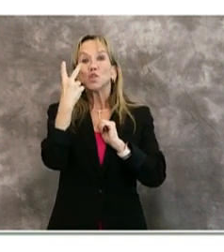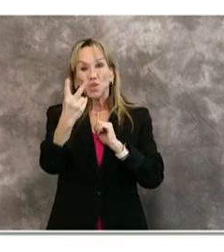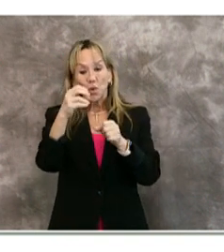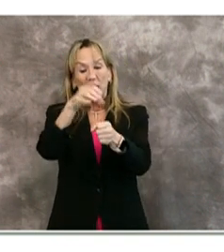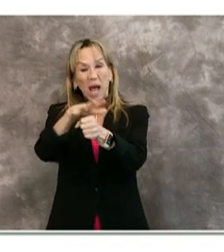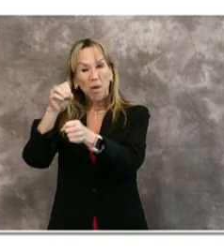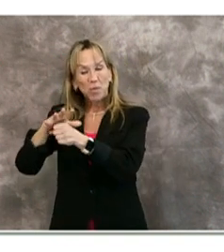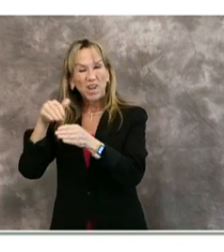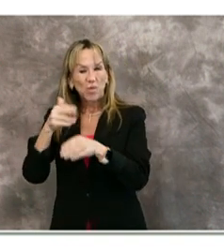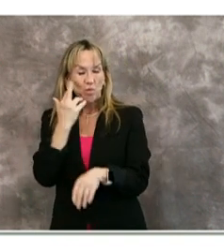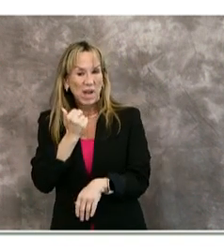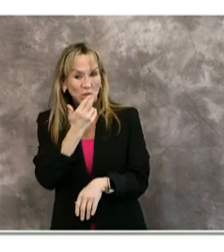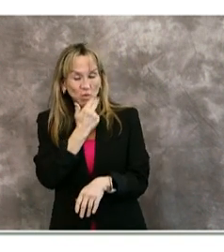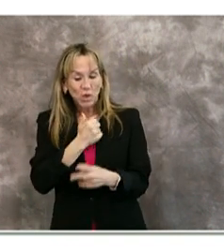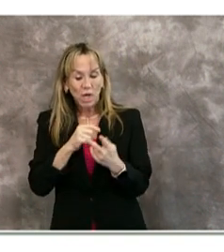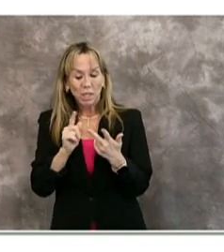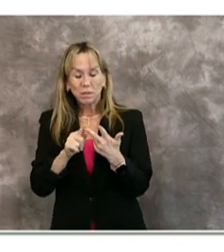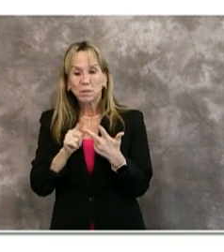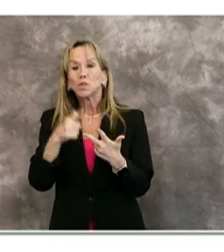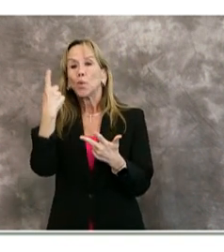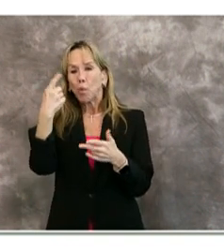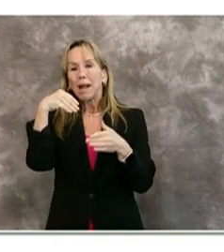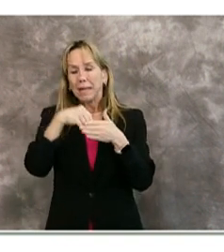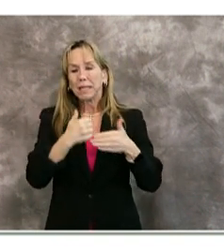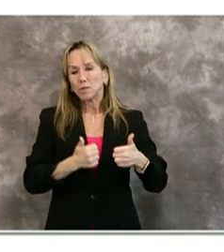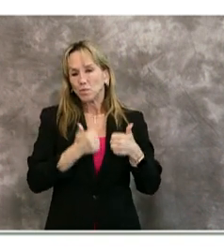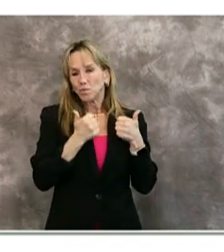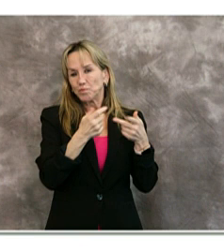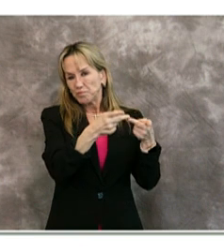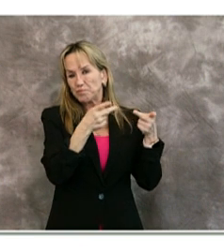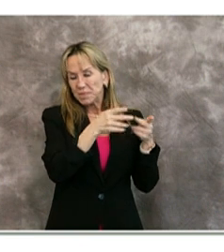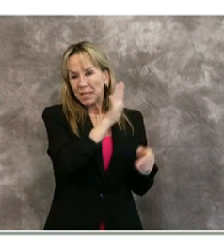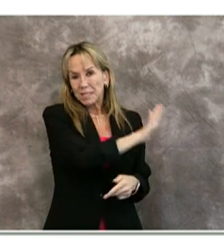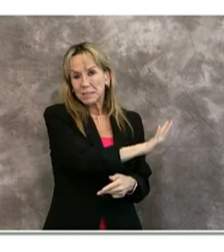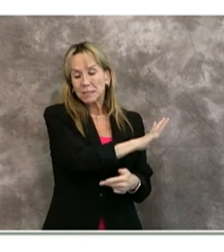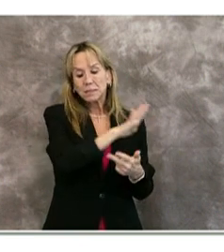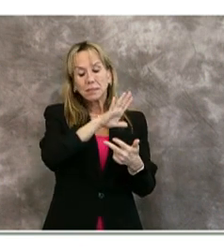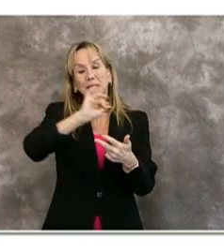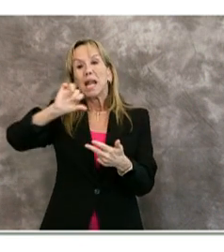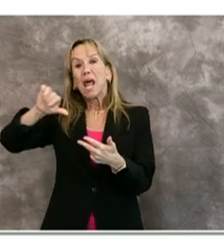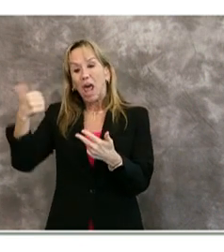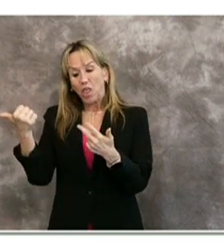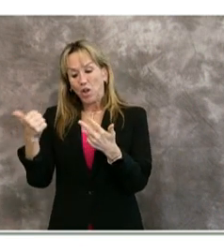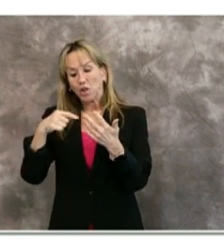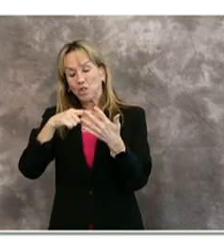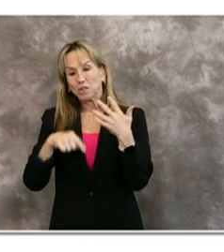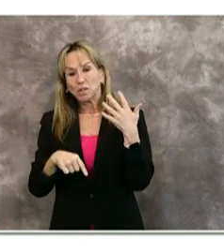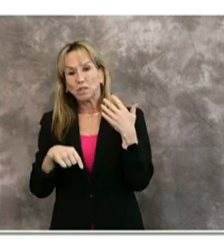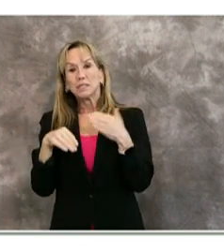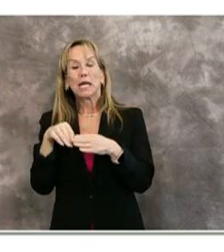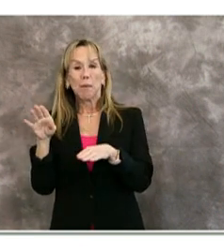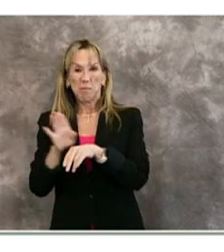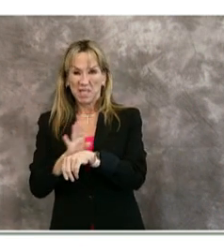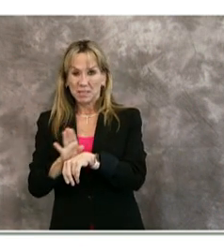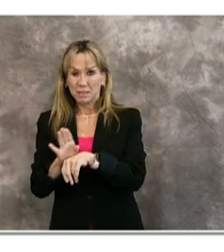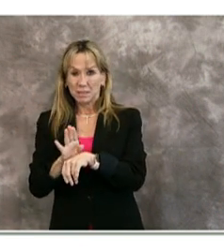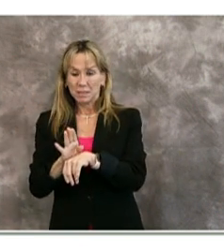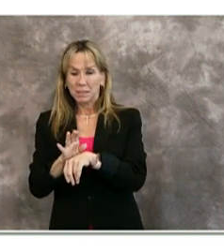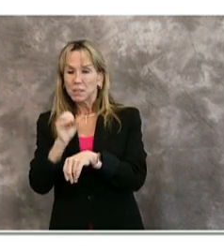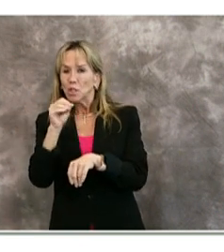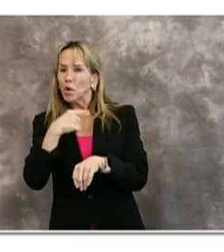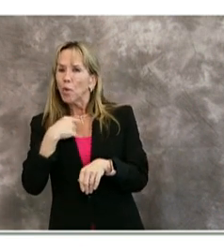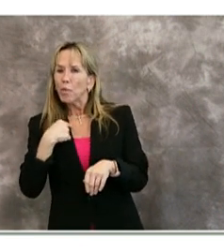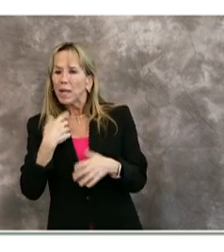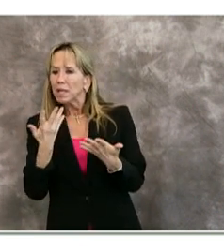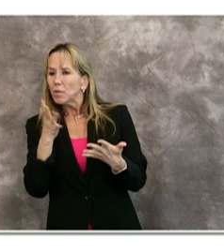restaurants, 1 in a residence, and then the others are in businesses. So our role here is